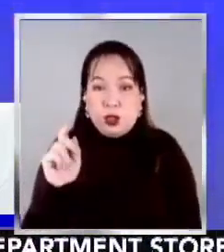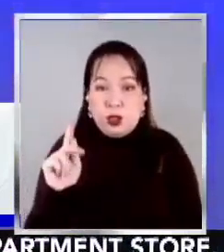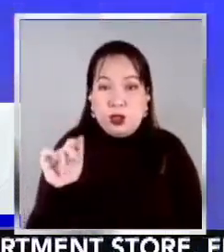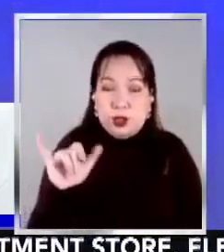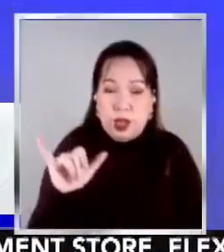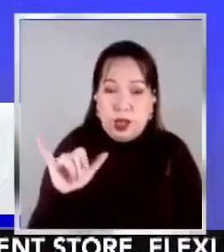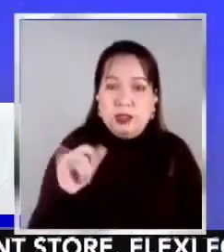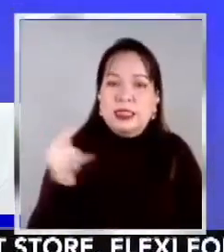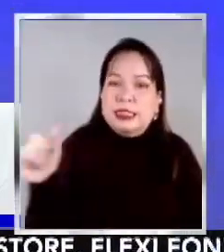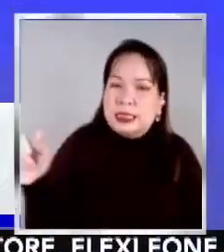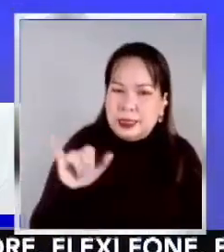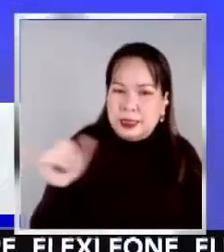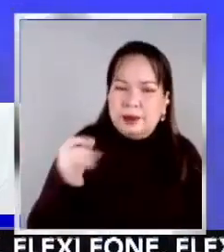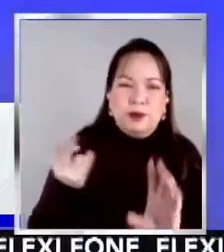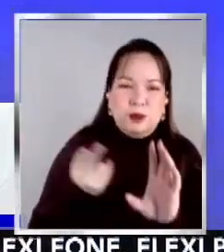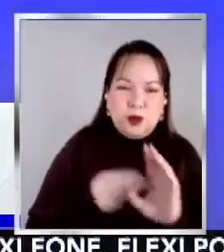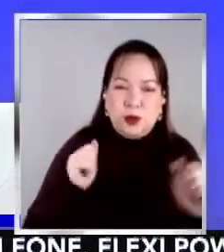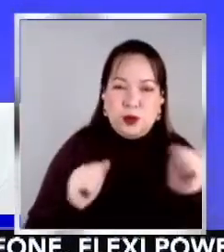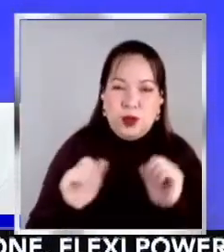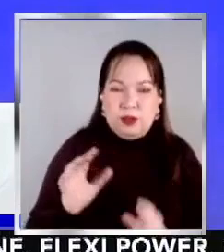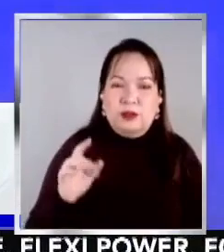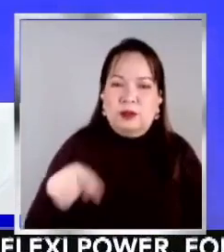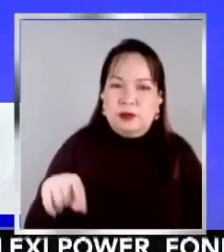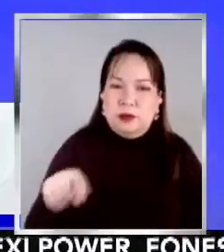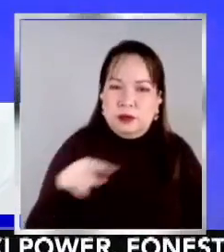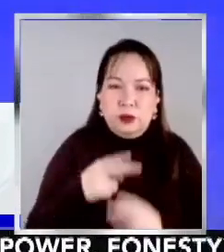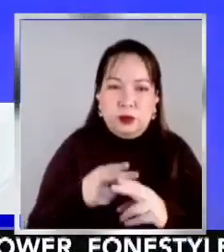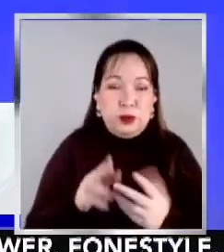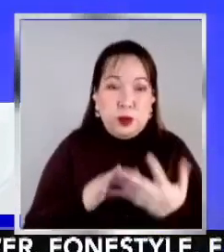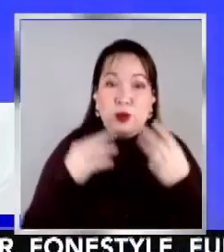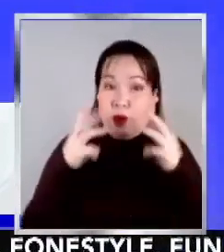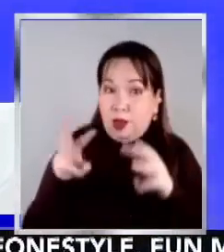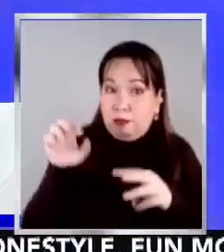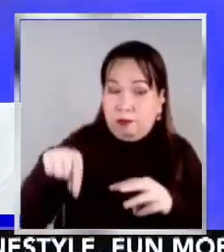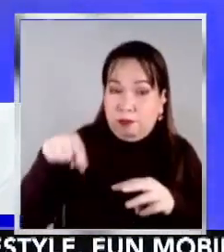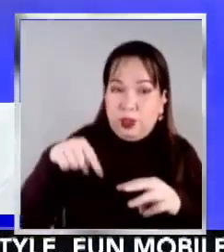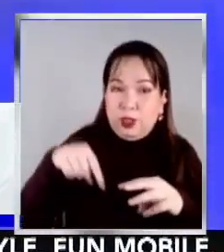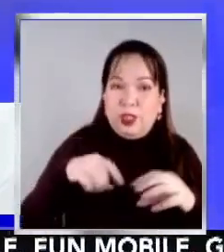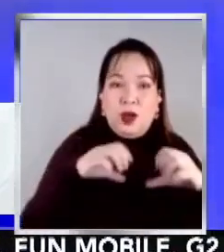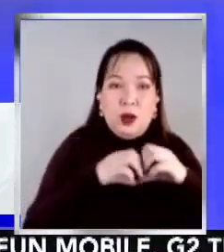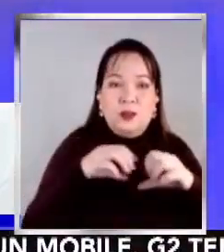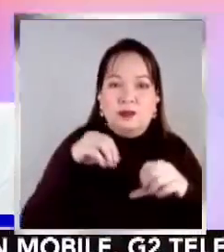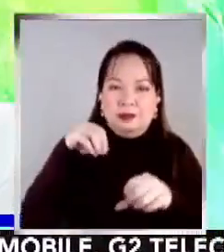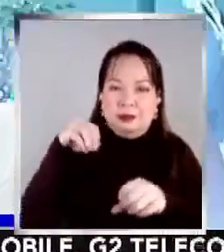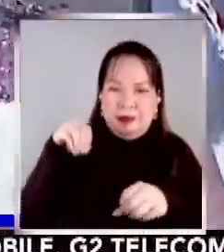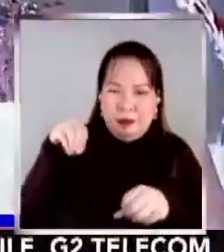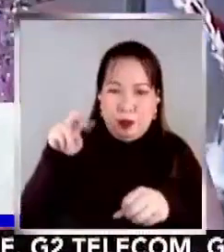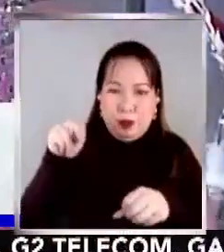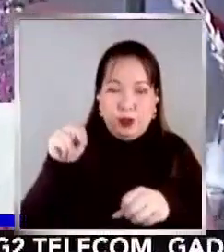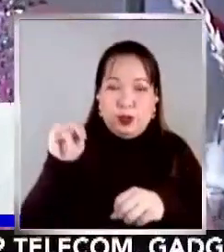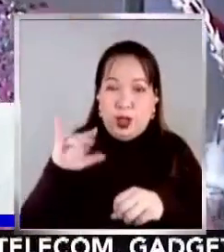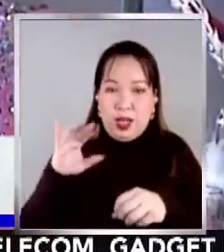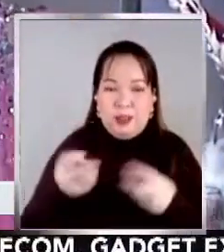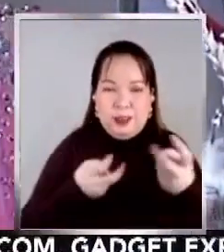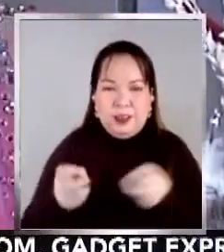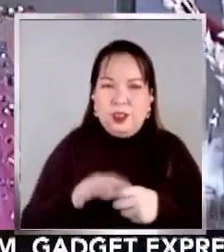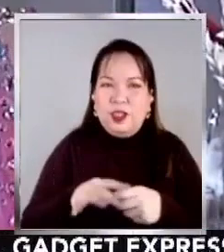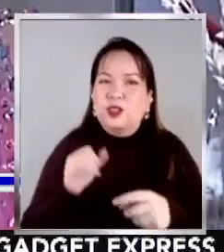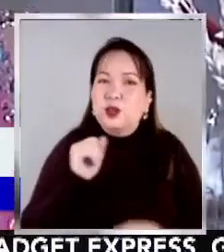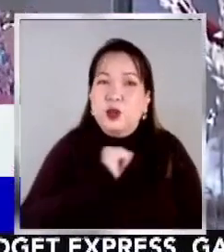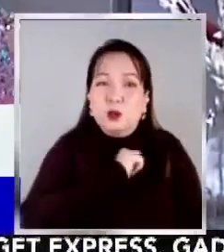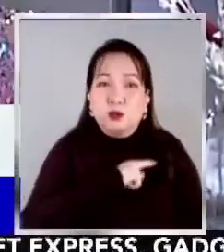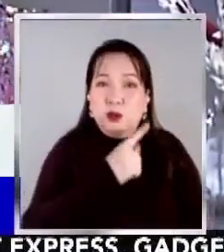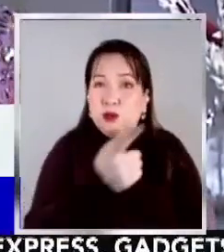sparkle artist si Skye na soon ay mapapanood din sa Hearts on Ice. We really appreciate all the help you give